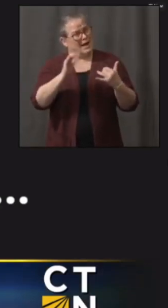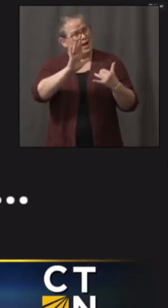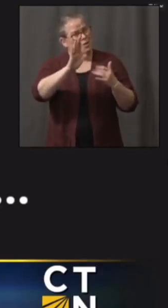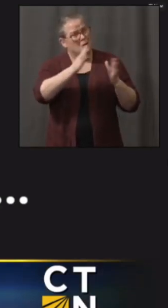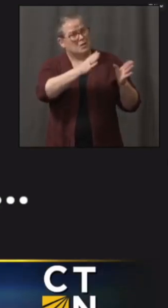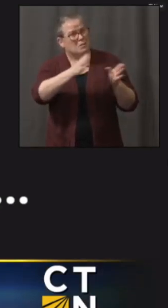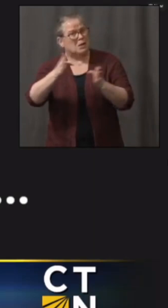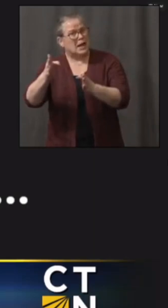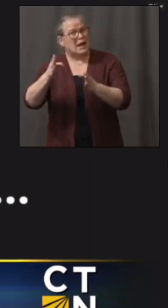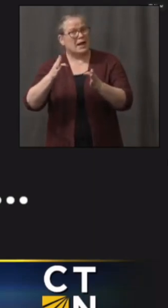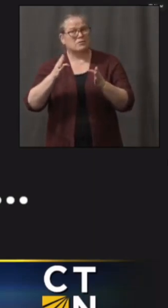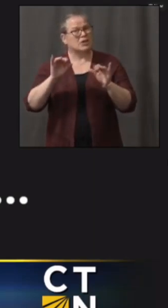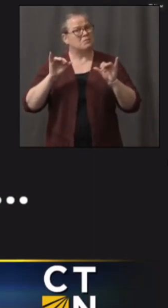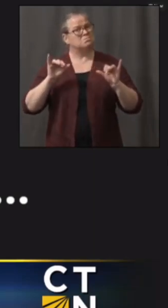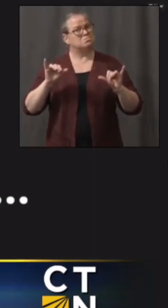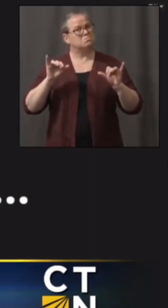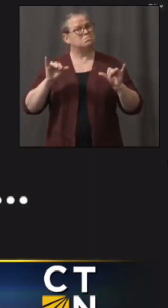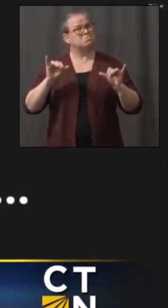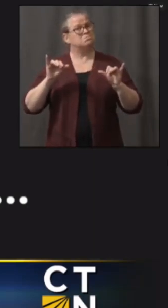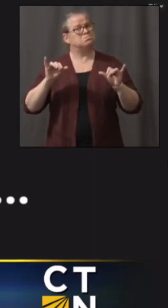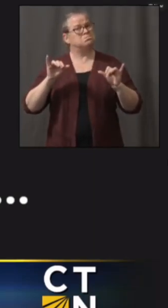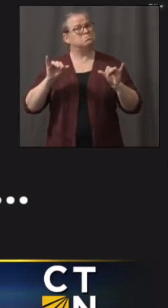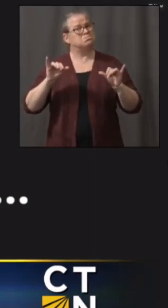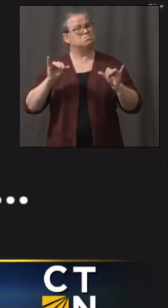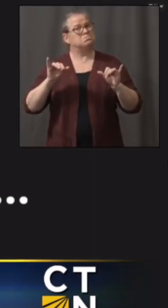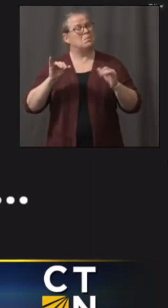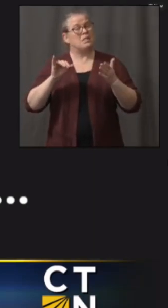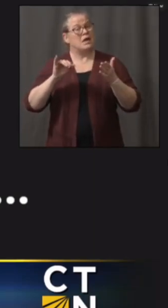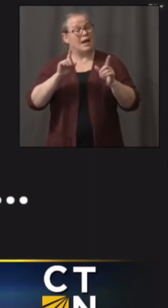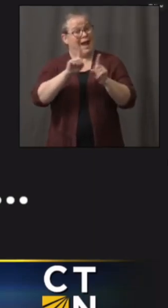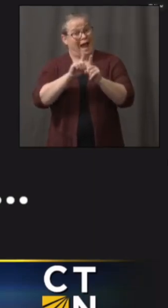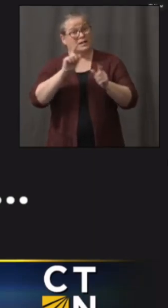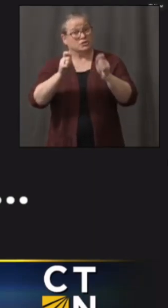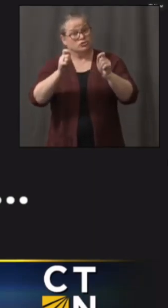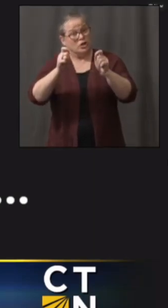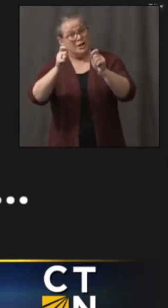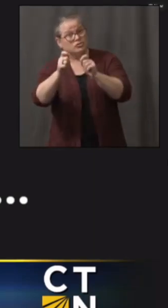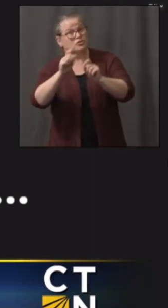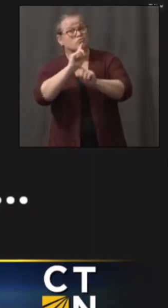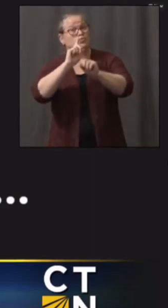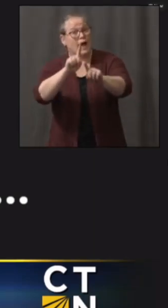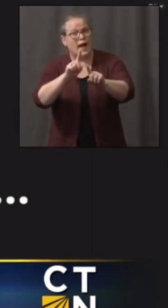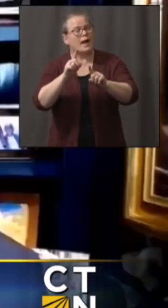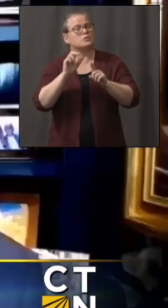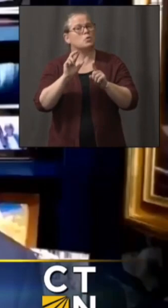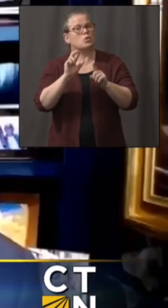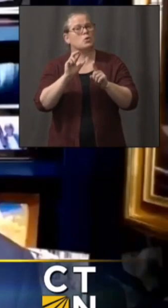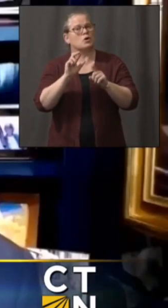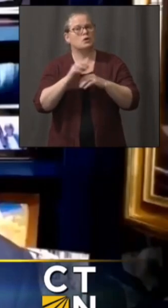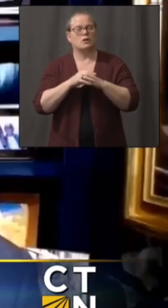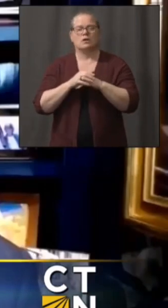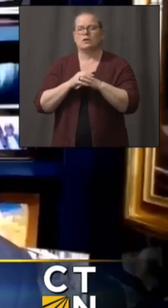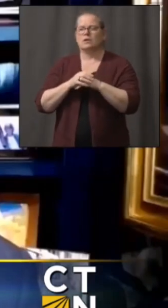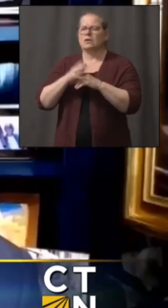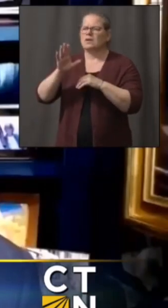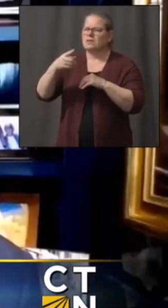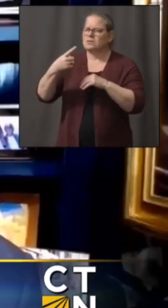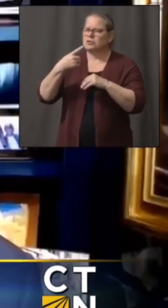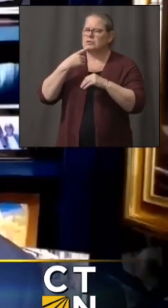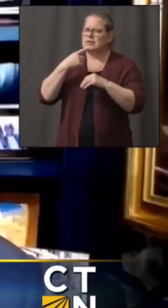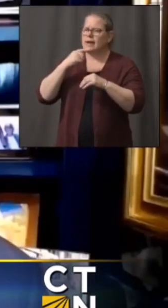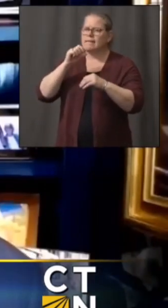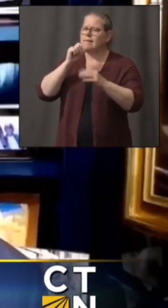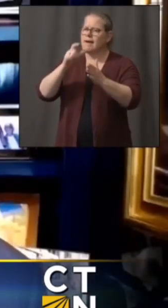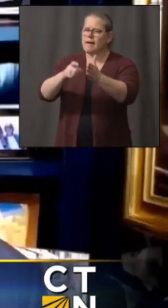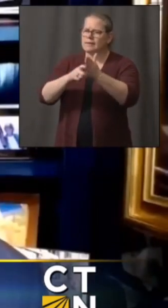just kind of stay the course and then react to it from there? Well, when you say non-essentials, are you still